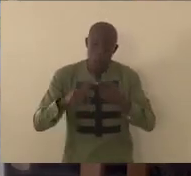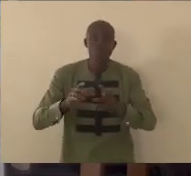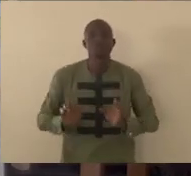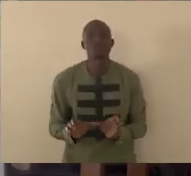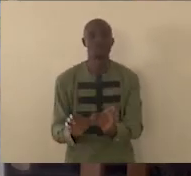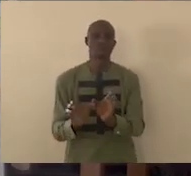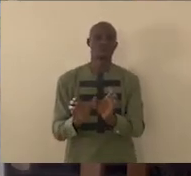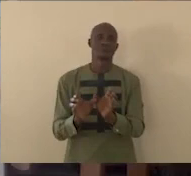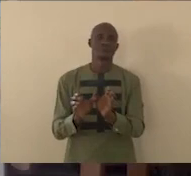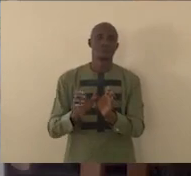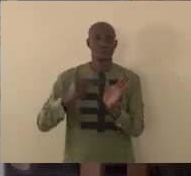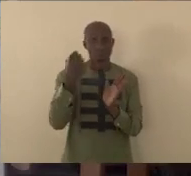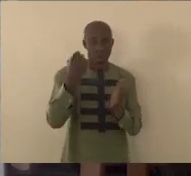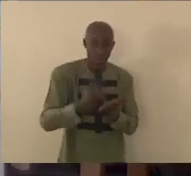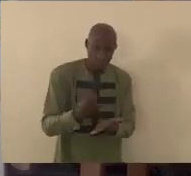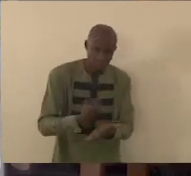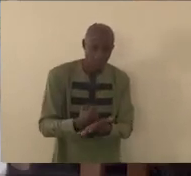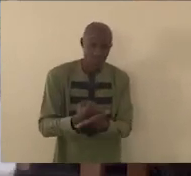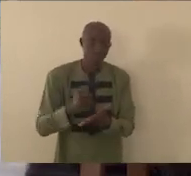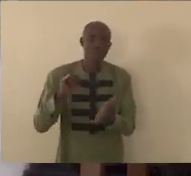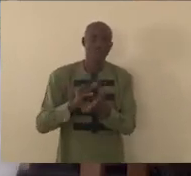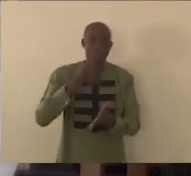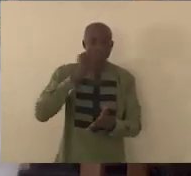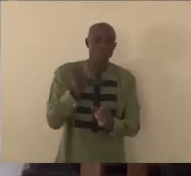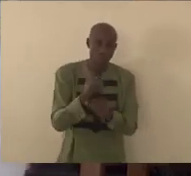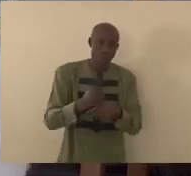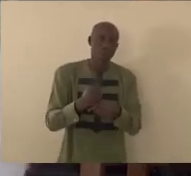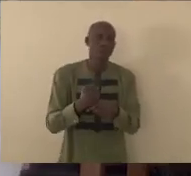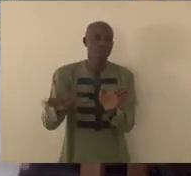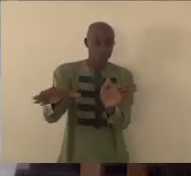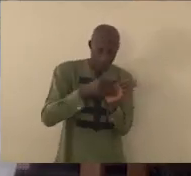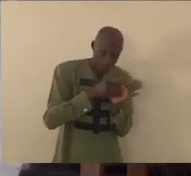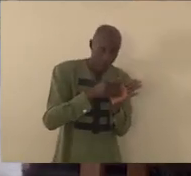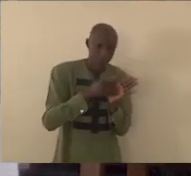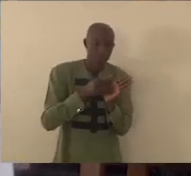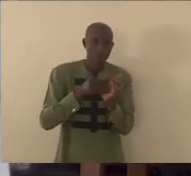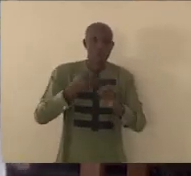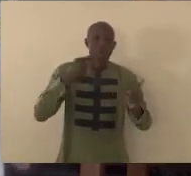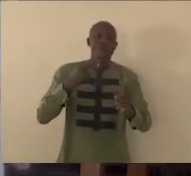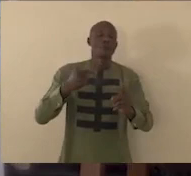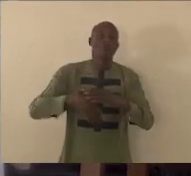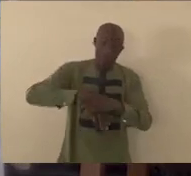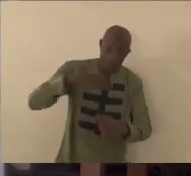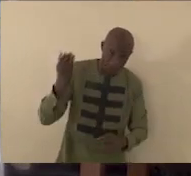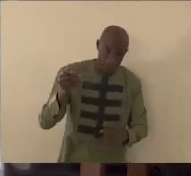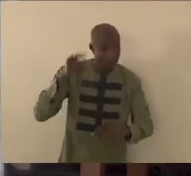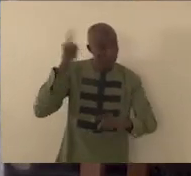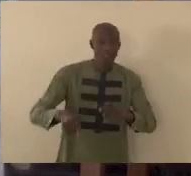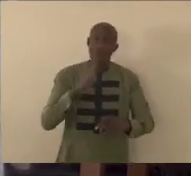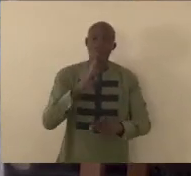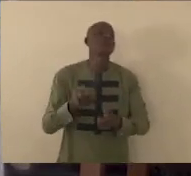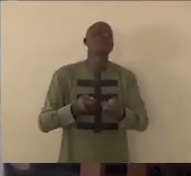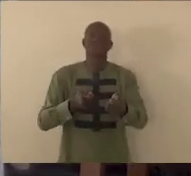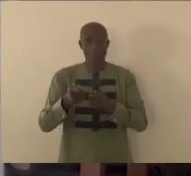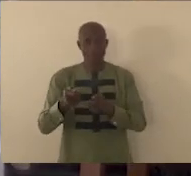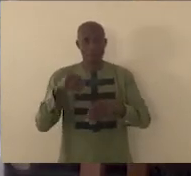continue. Salaries and allowances that were meant to attract expatriates, personnel from abroad, cannot be